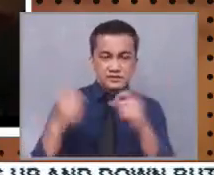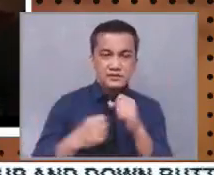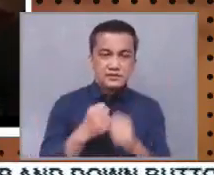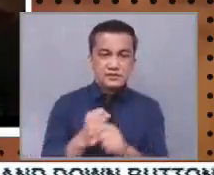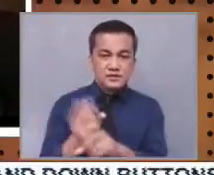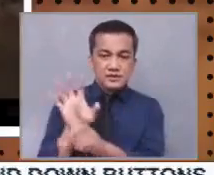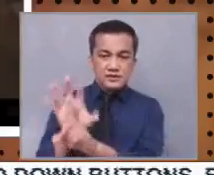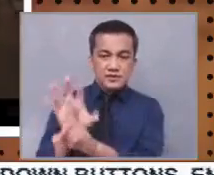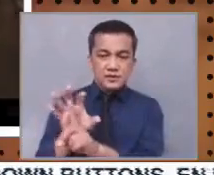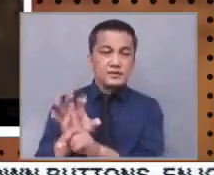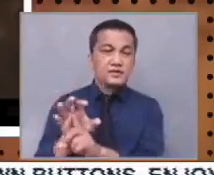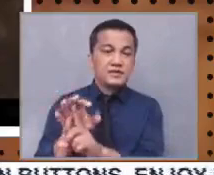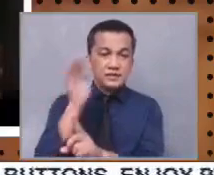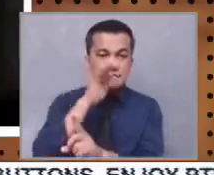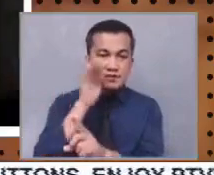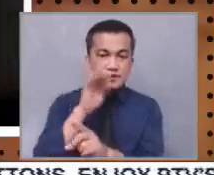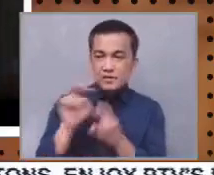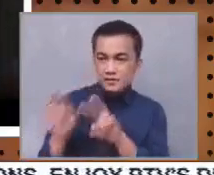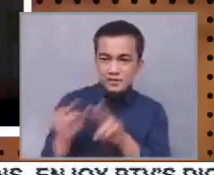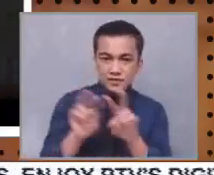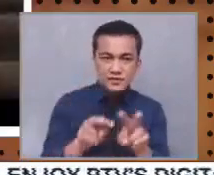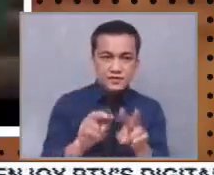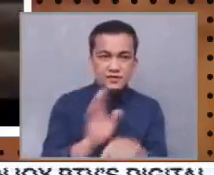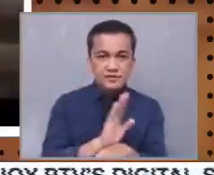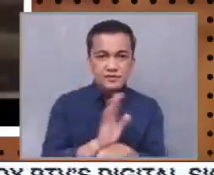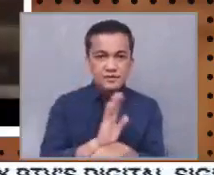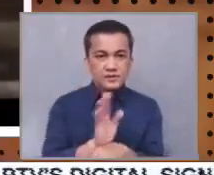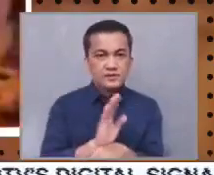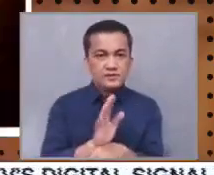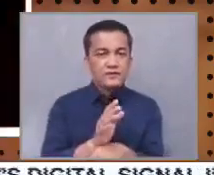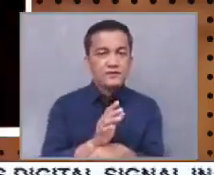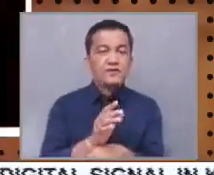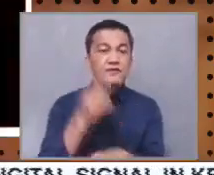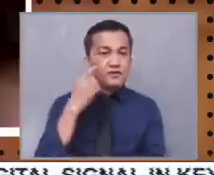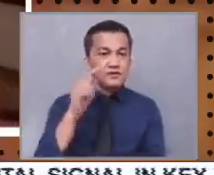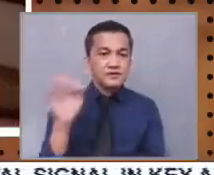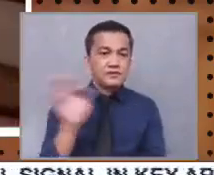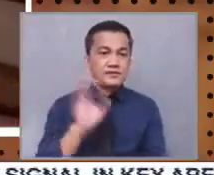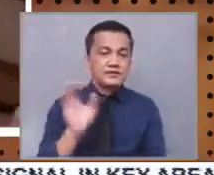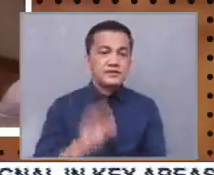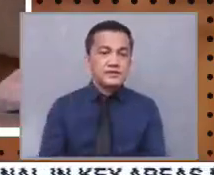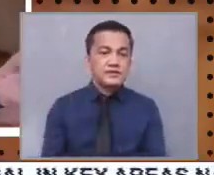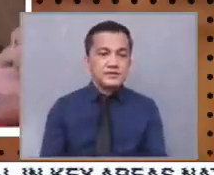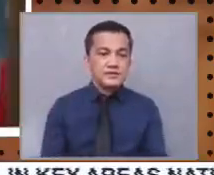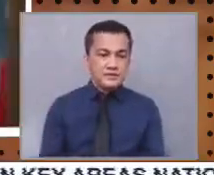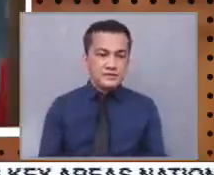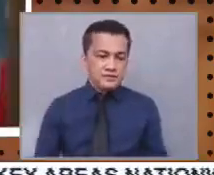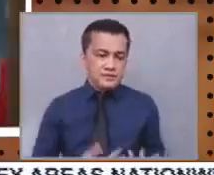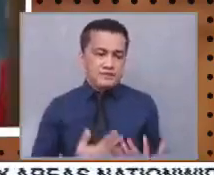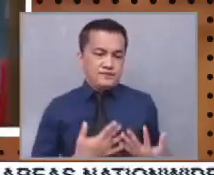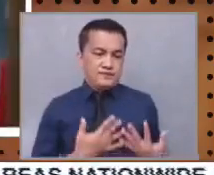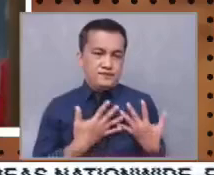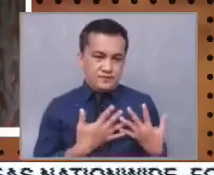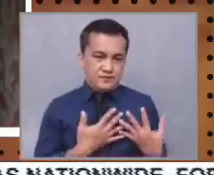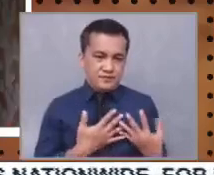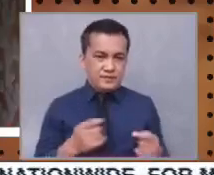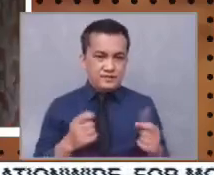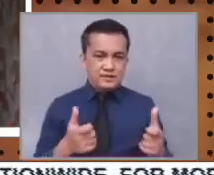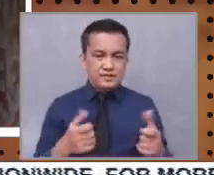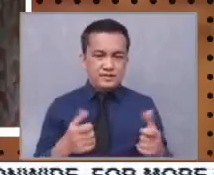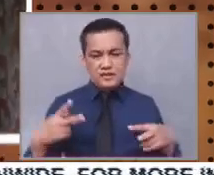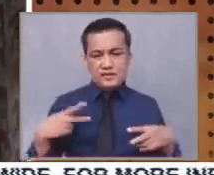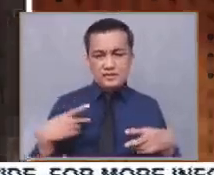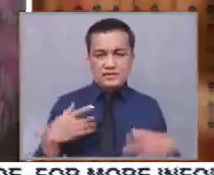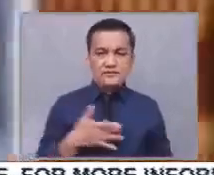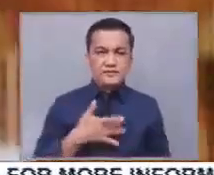ang panonood ng mga pelikulang pampasko, giving us a heartwarming feeling and instant holiday vibe.